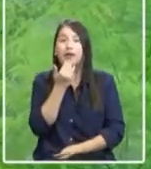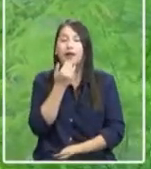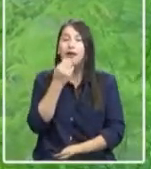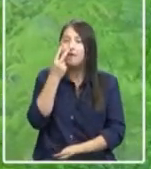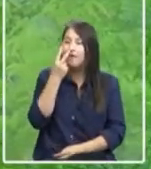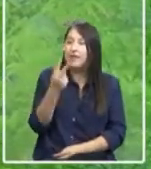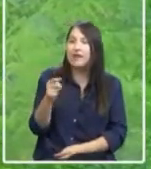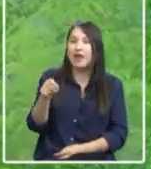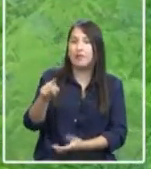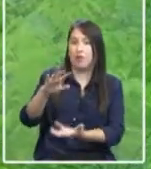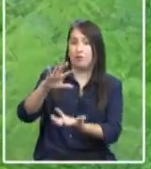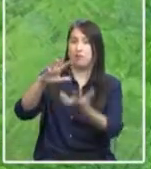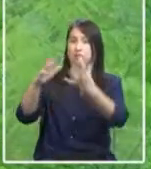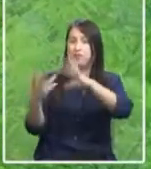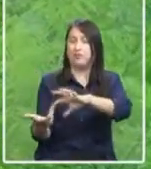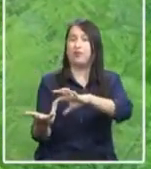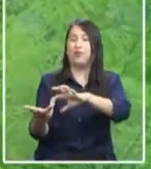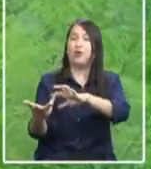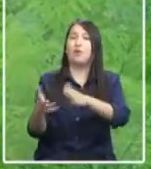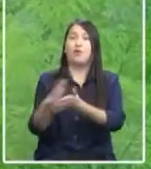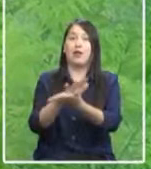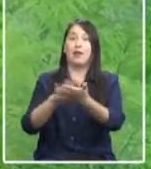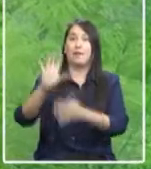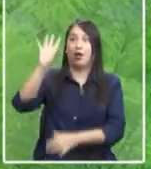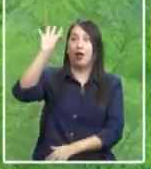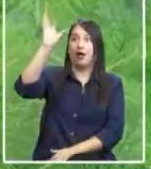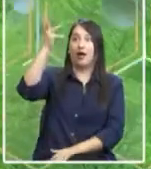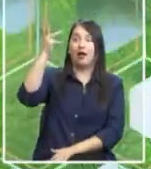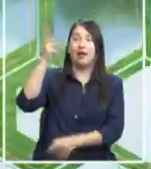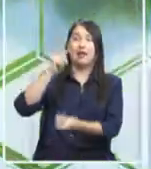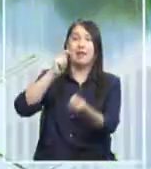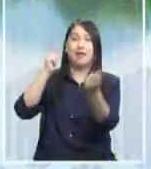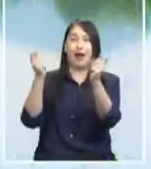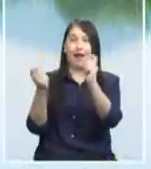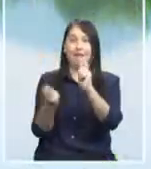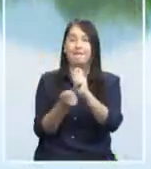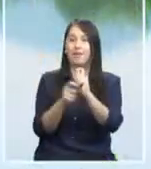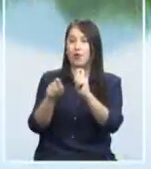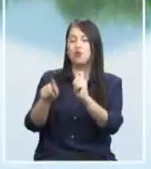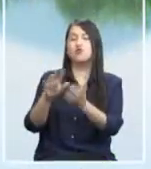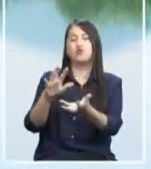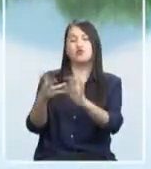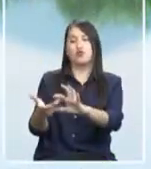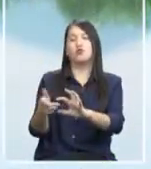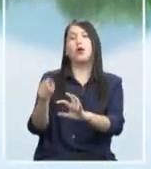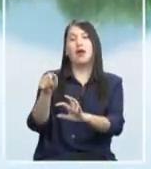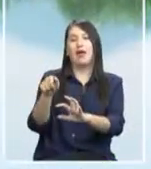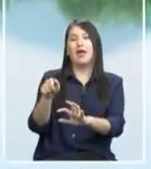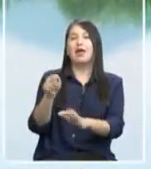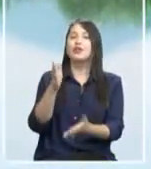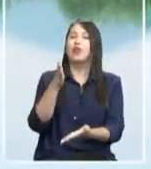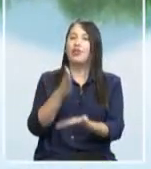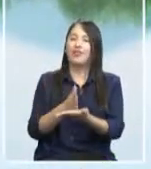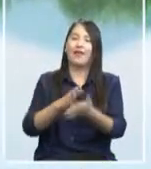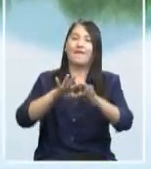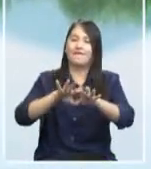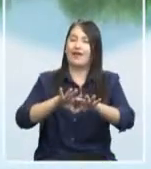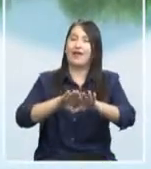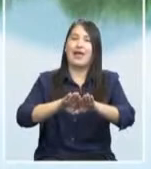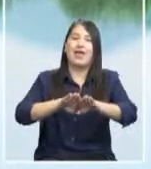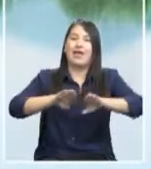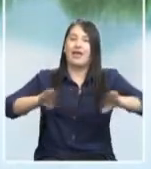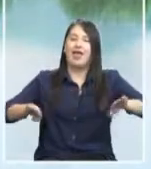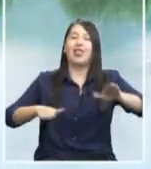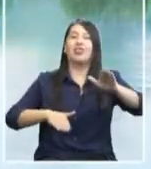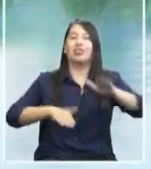responsibility ought to be divided in proportion to the contributions that we have already made. So